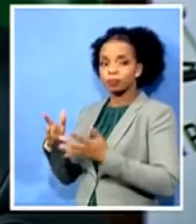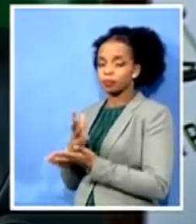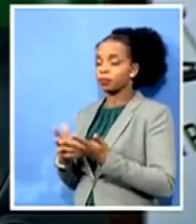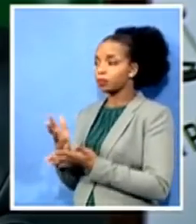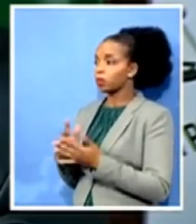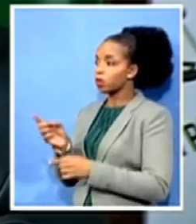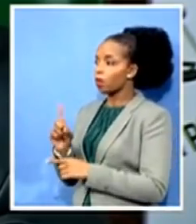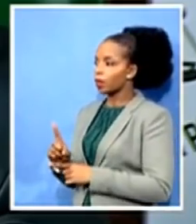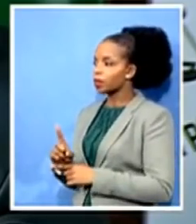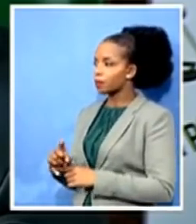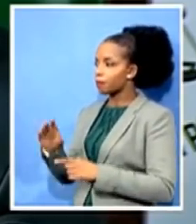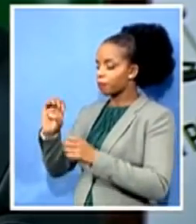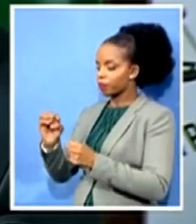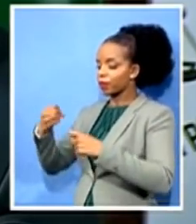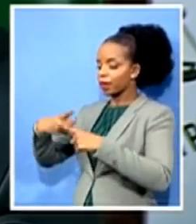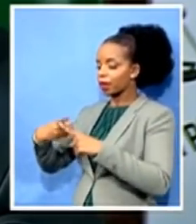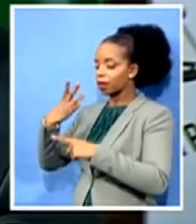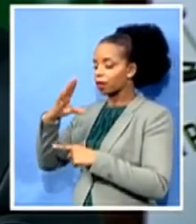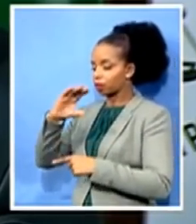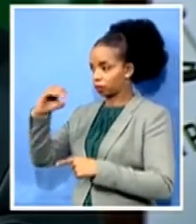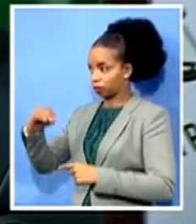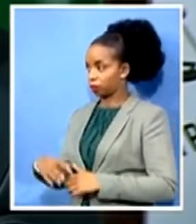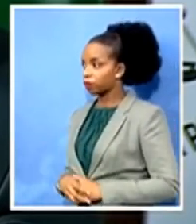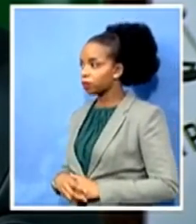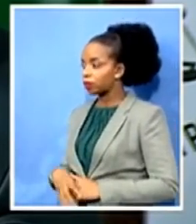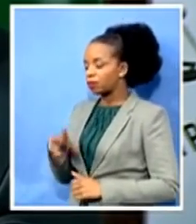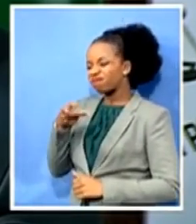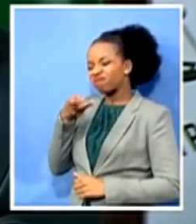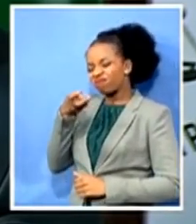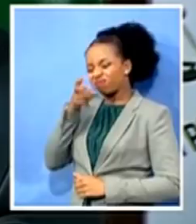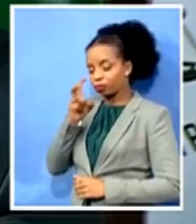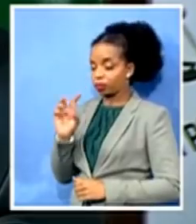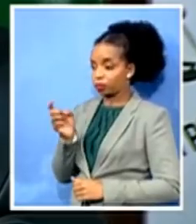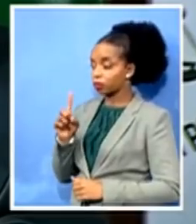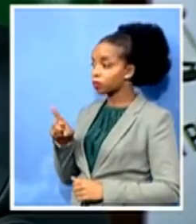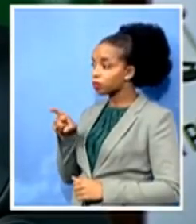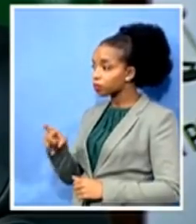strictly speaking, that is the Premier and the MECs only,